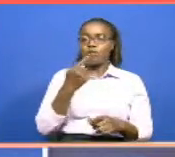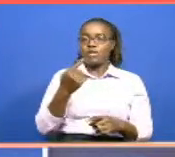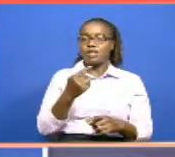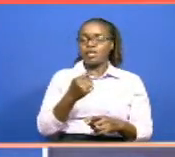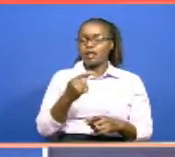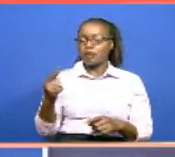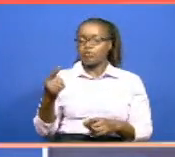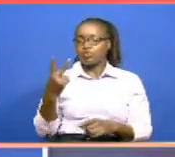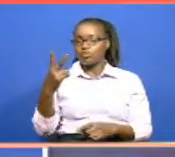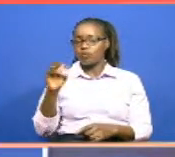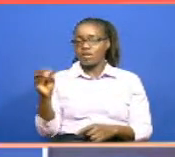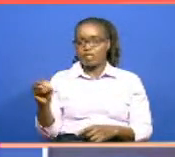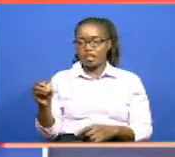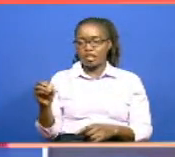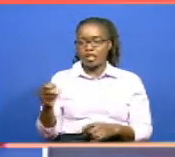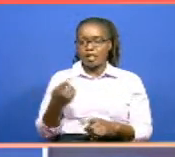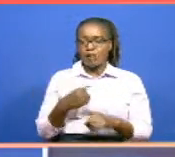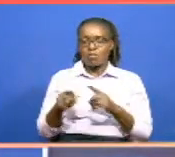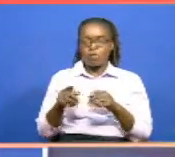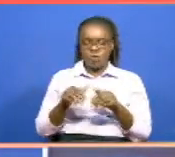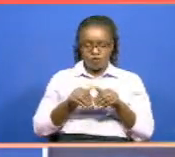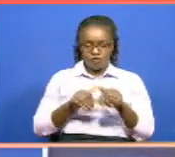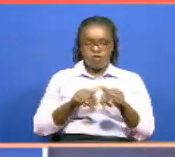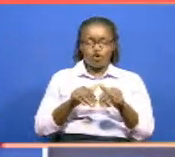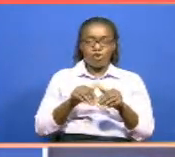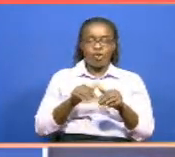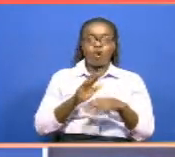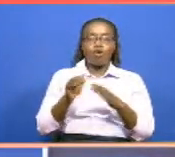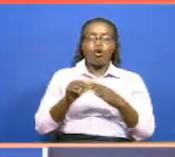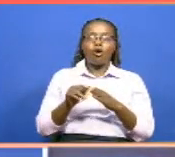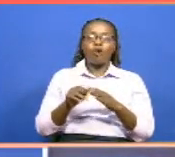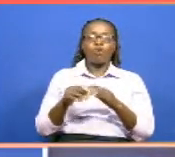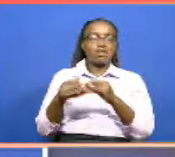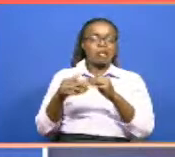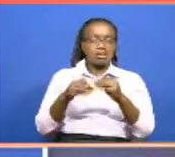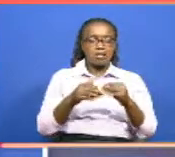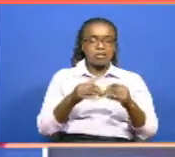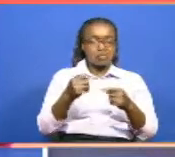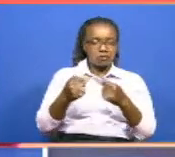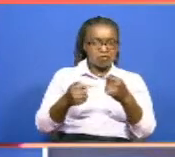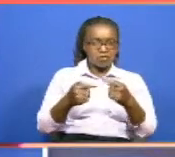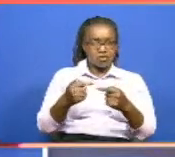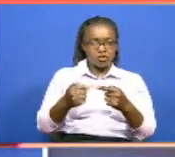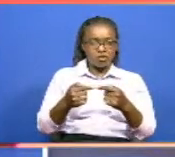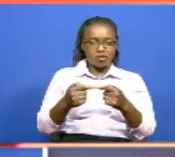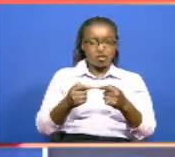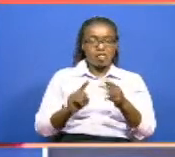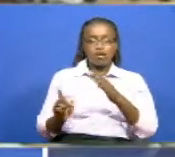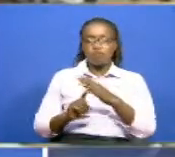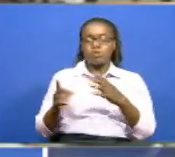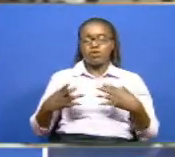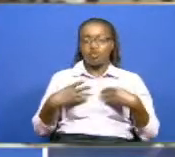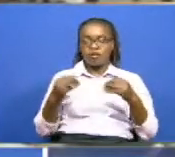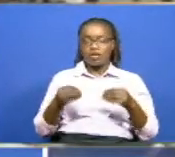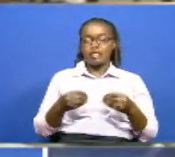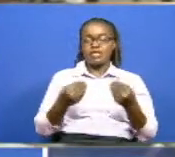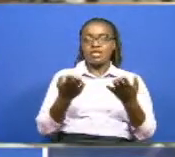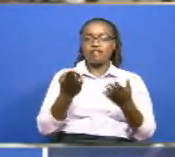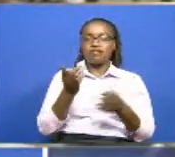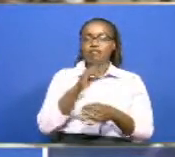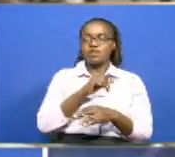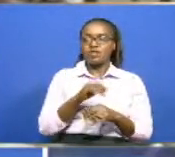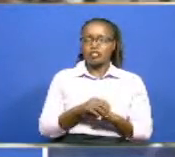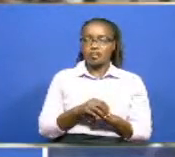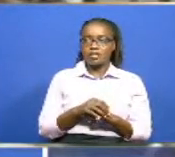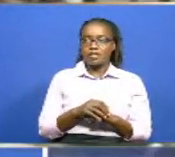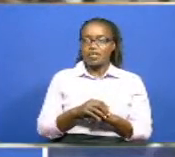200, but with strict adherence to all applicable guidelines and protocols issued by the Ministry of Health.